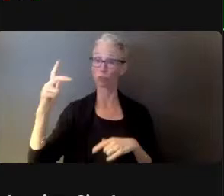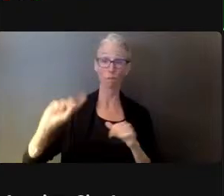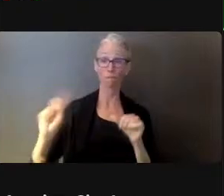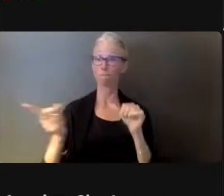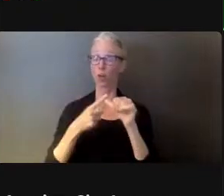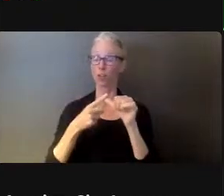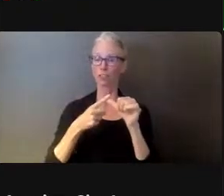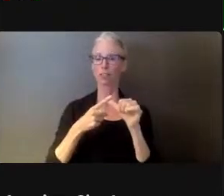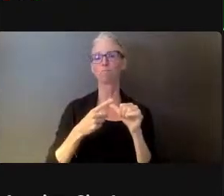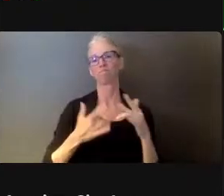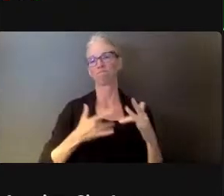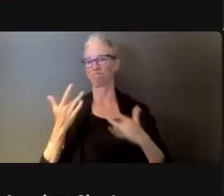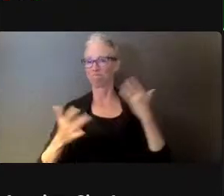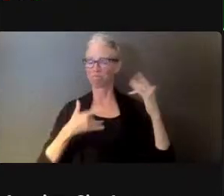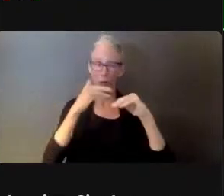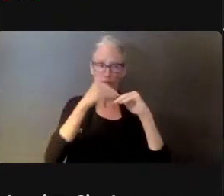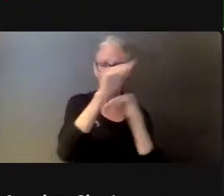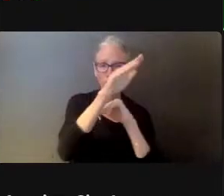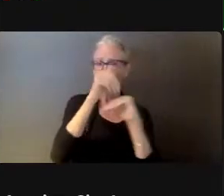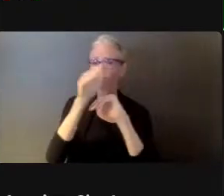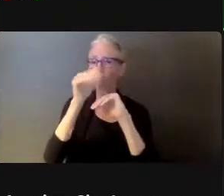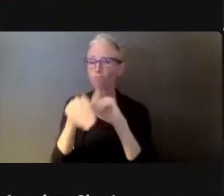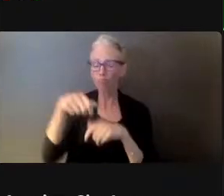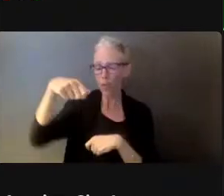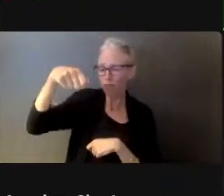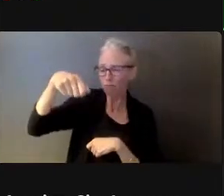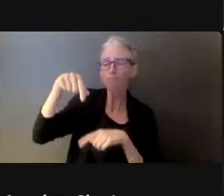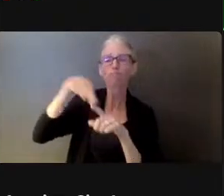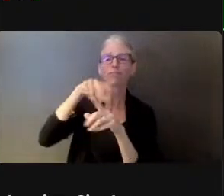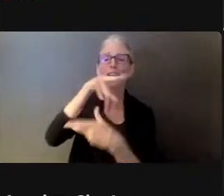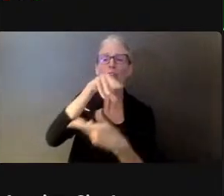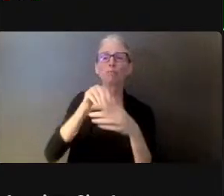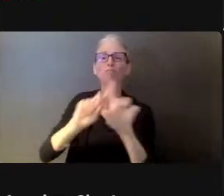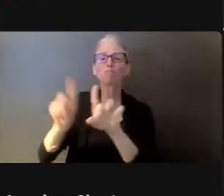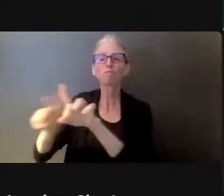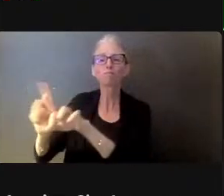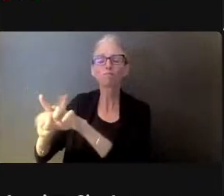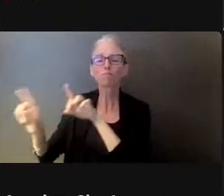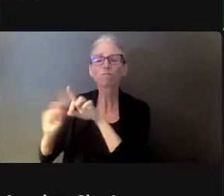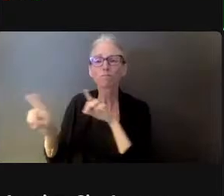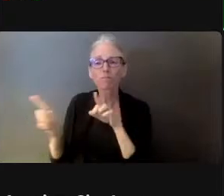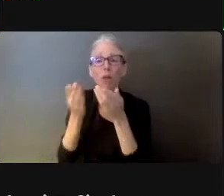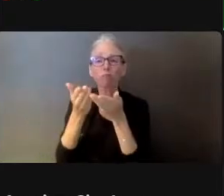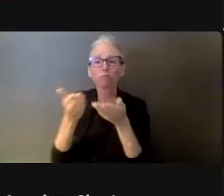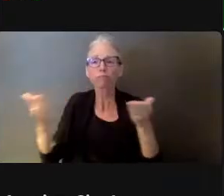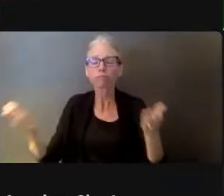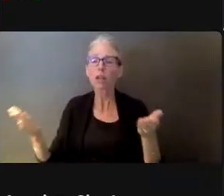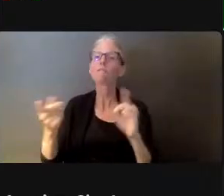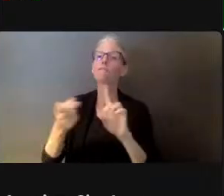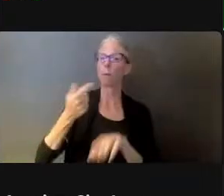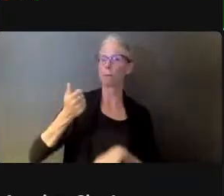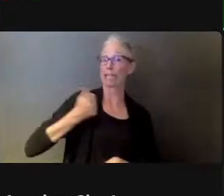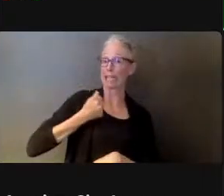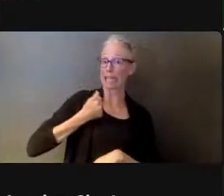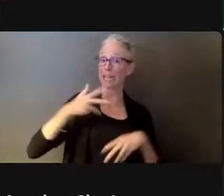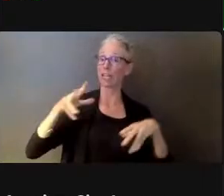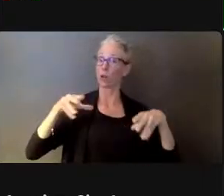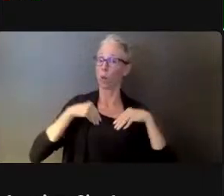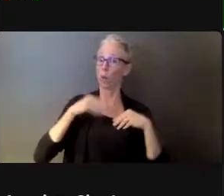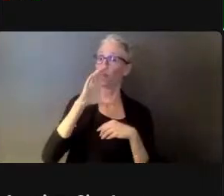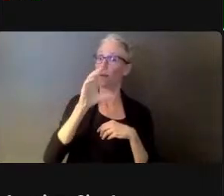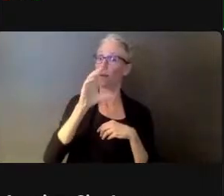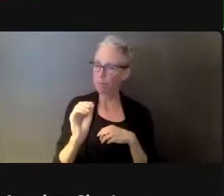These goodie bags were created in collaboration with various disability-focused and owned Canadian companies and disabled